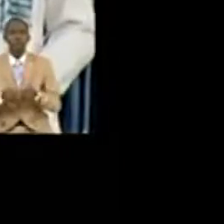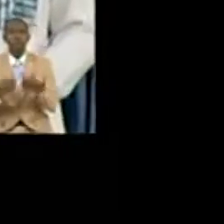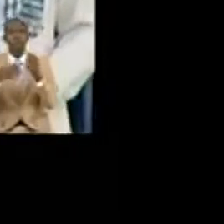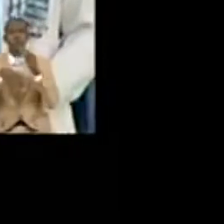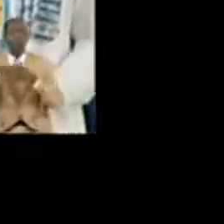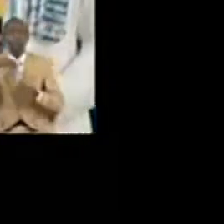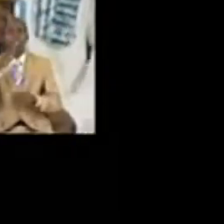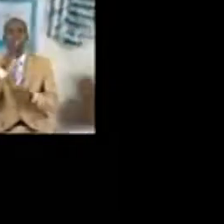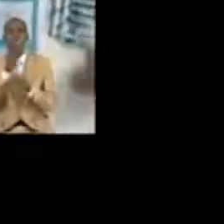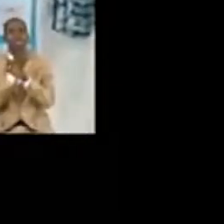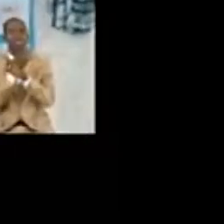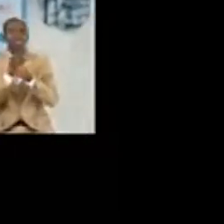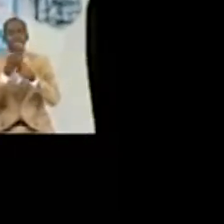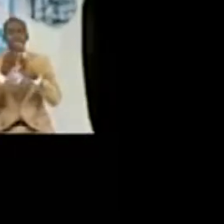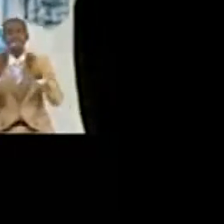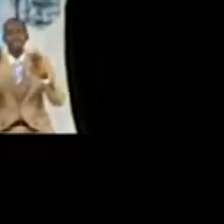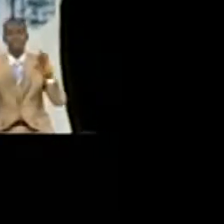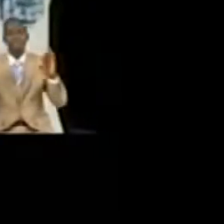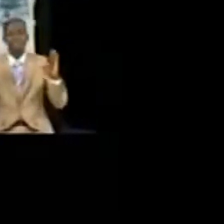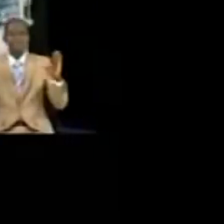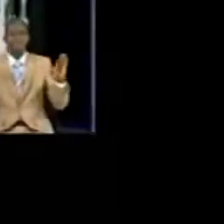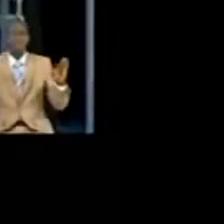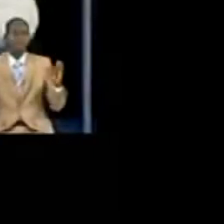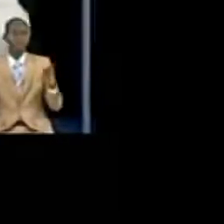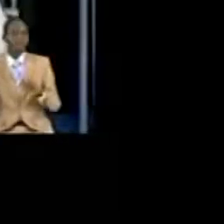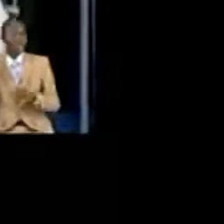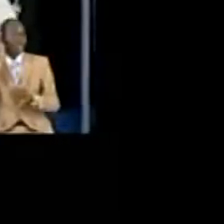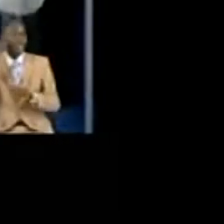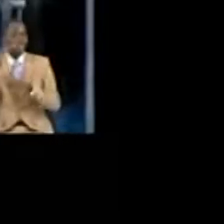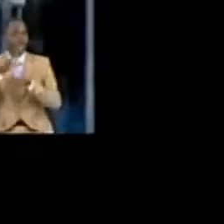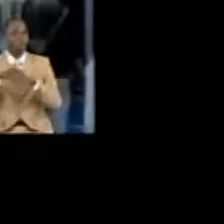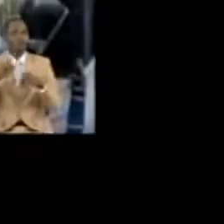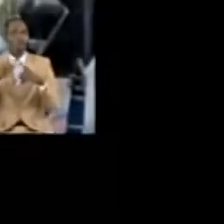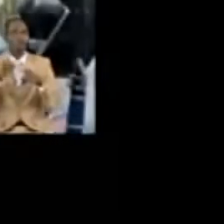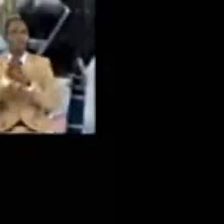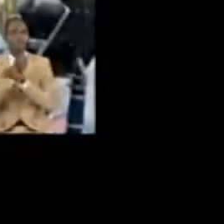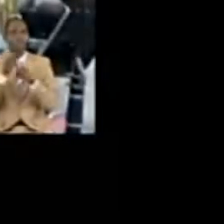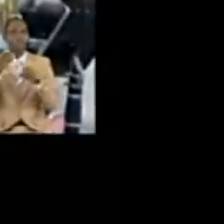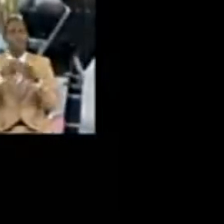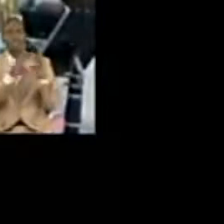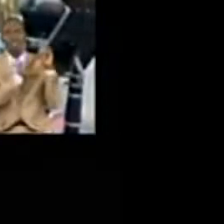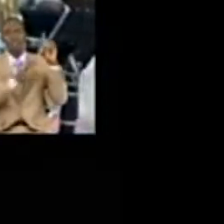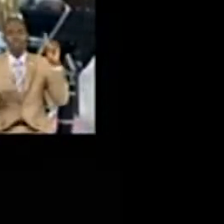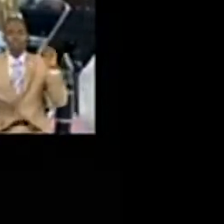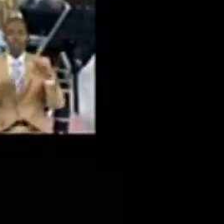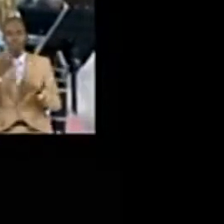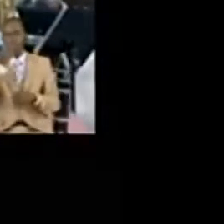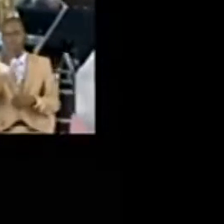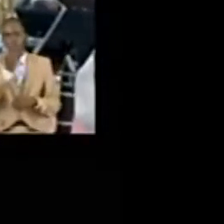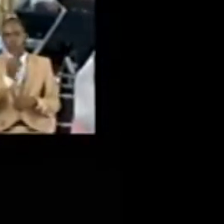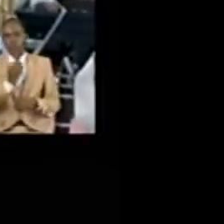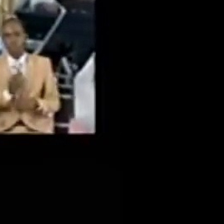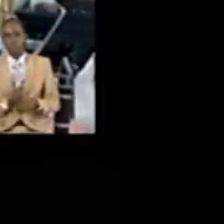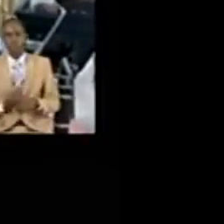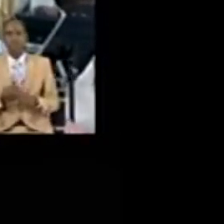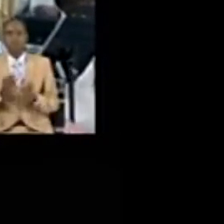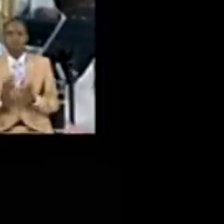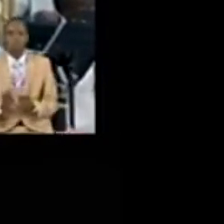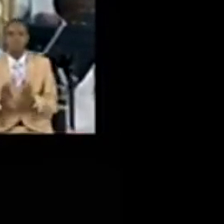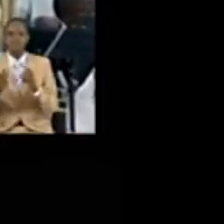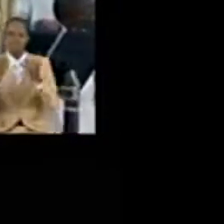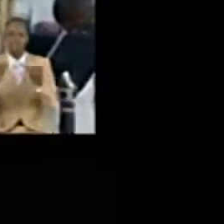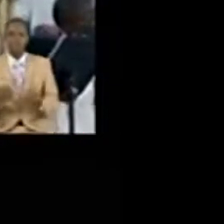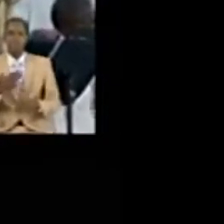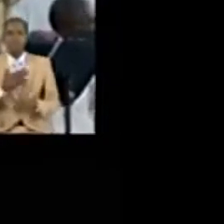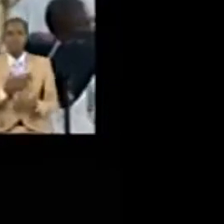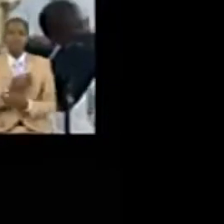Be free. Heed the call to safety in Christ alone. Hearken now, my dear friend,